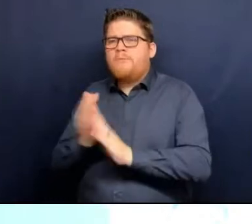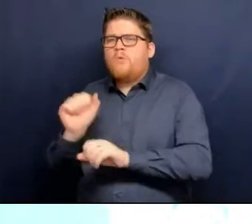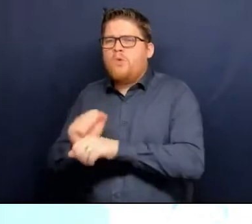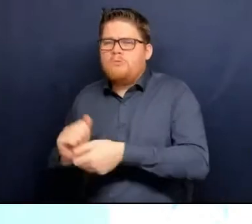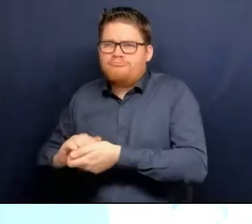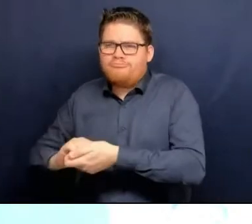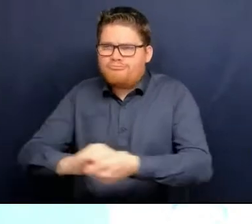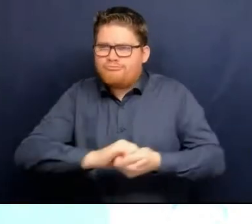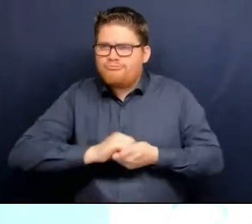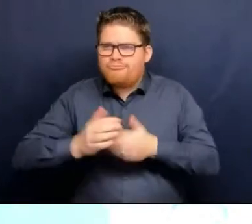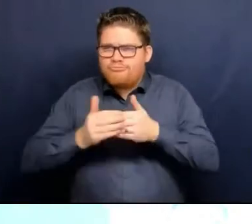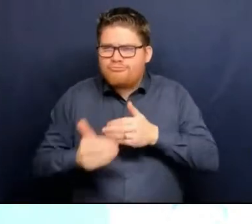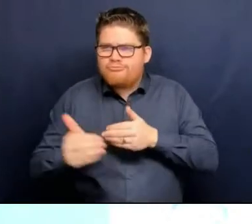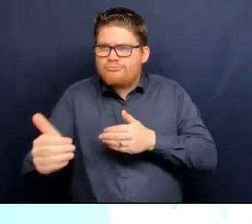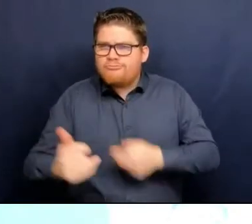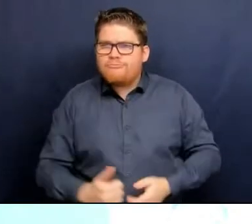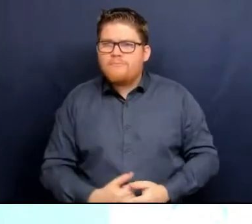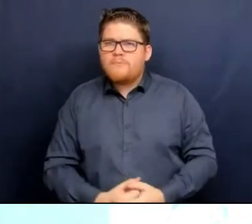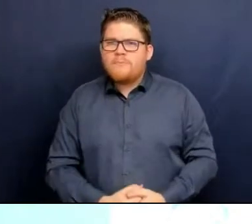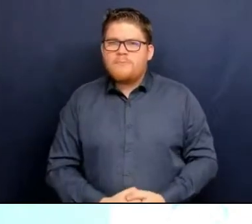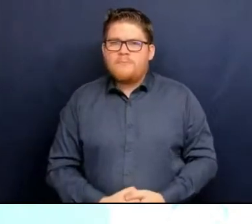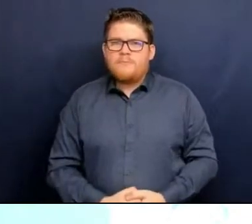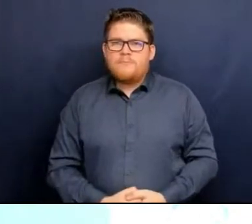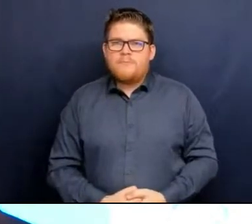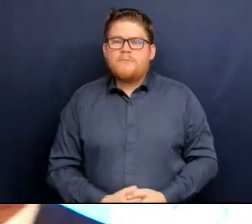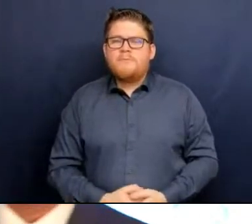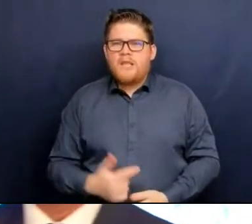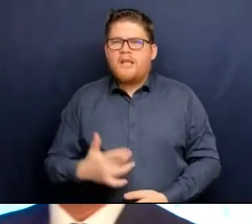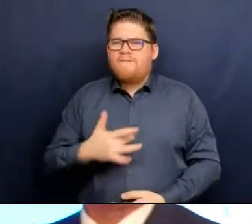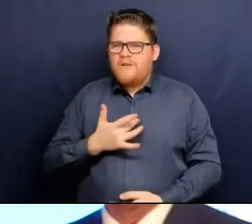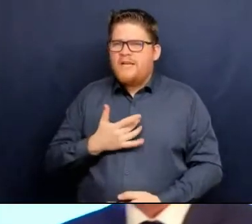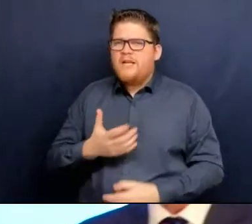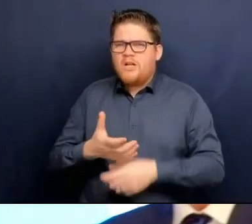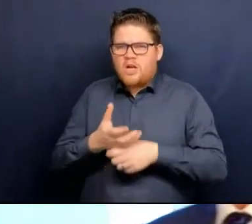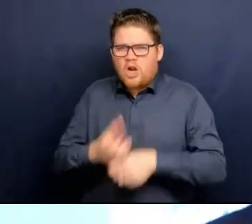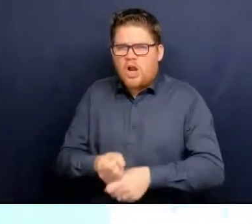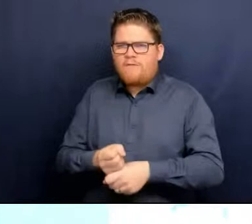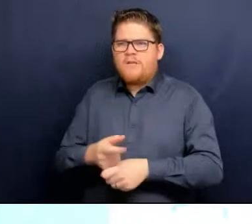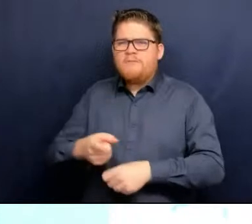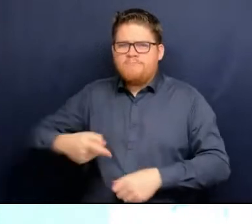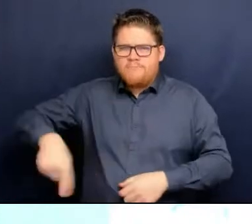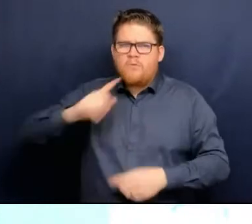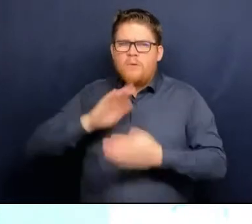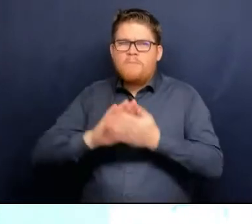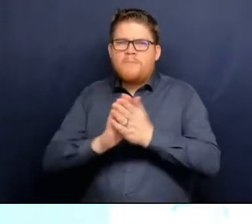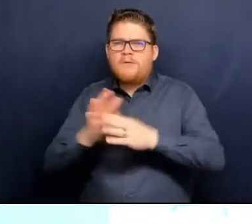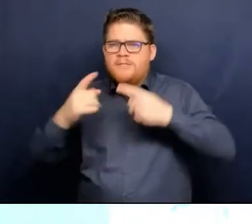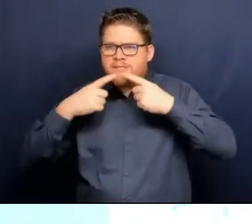And I think we're really confident we're going to do so. That's all the time we have. Thank you for joining us.